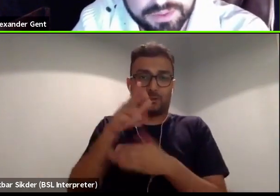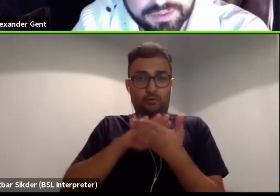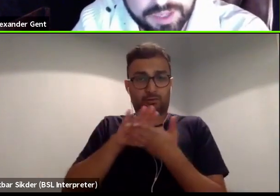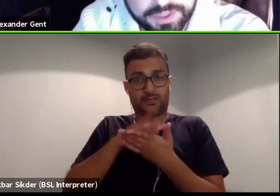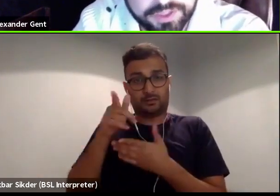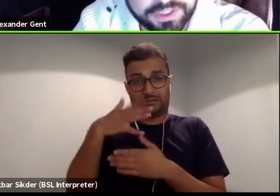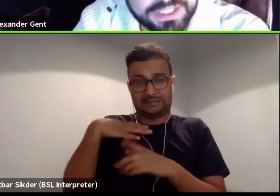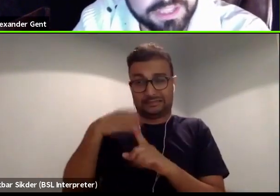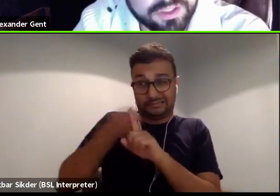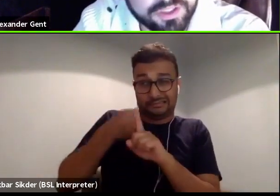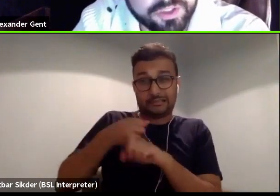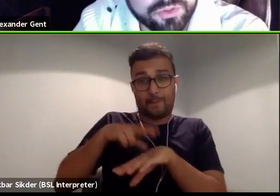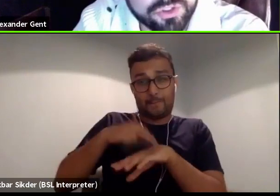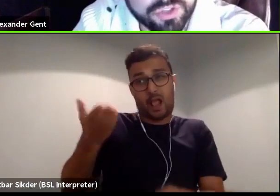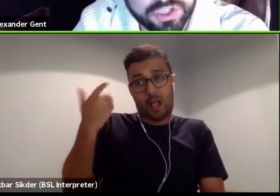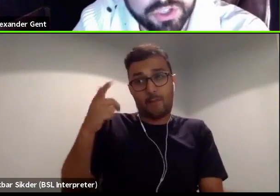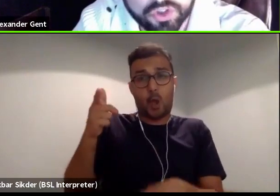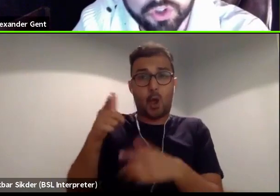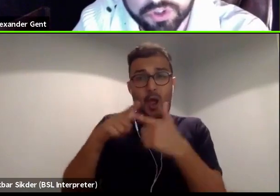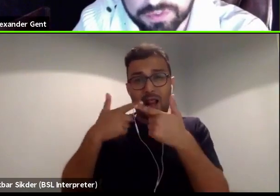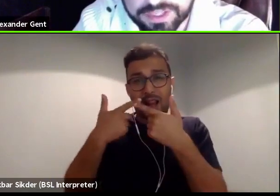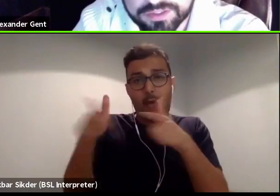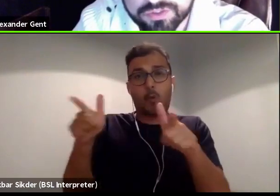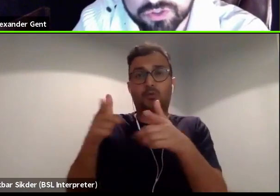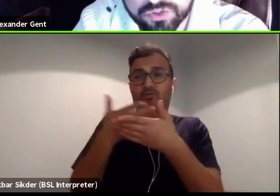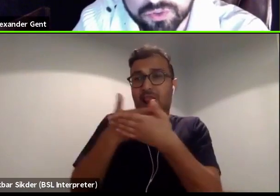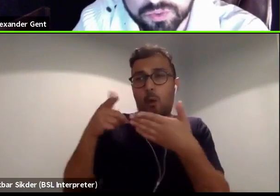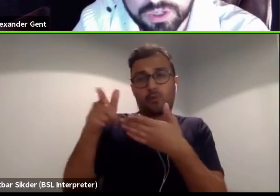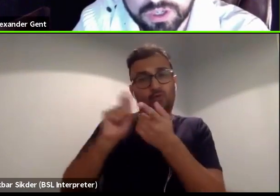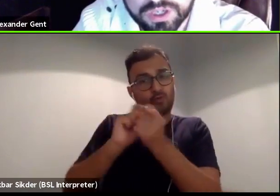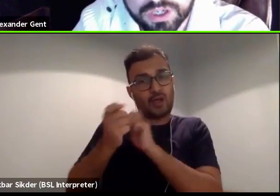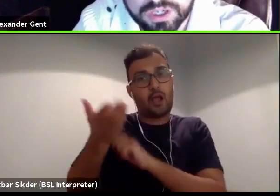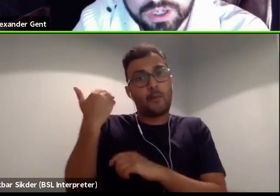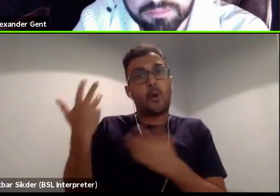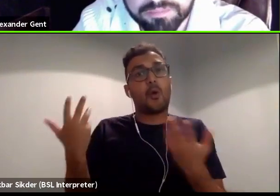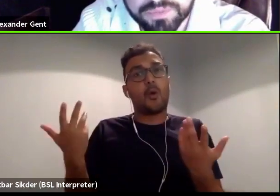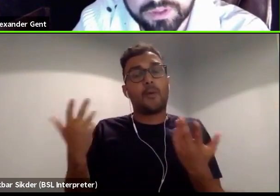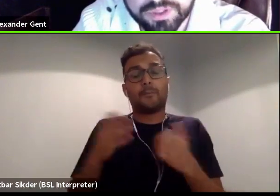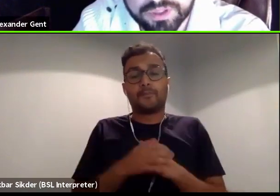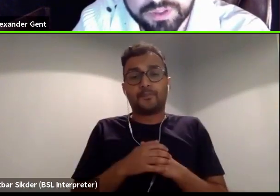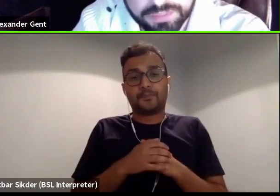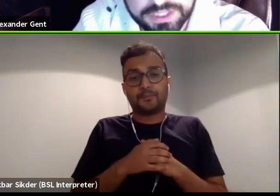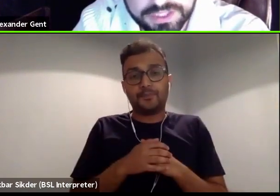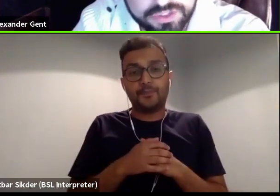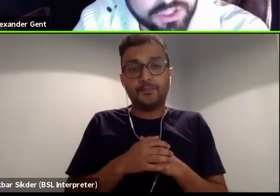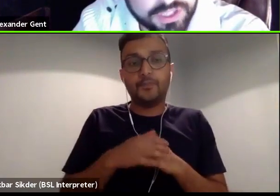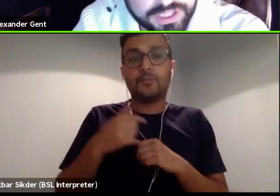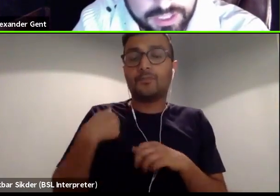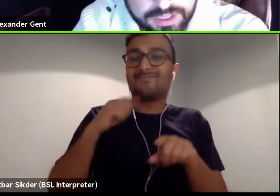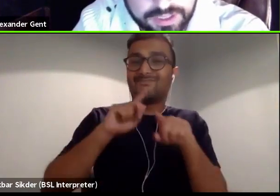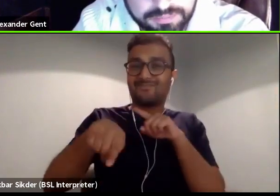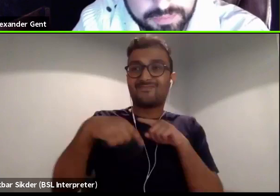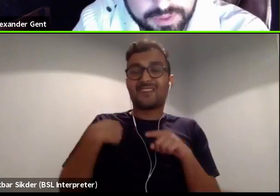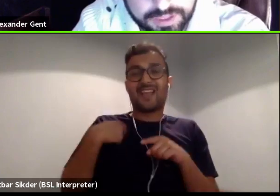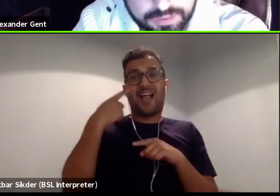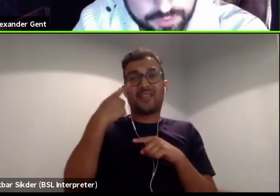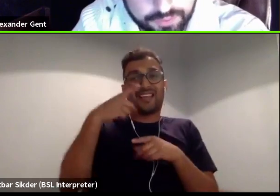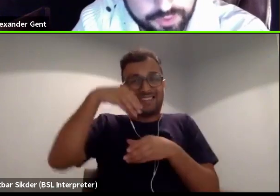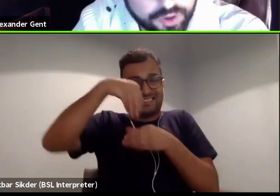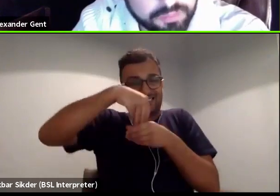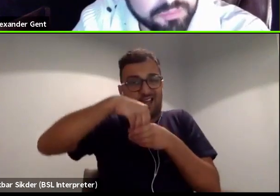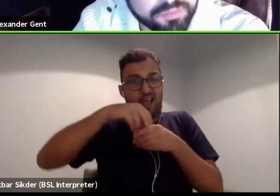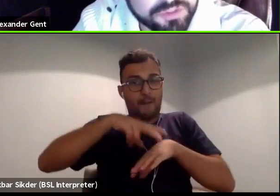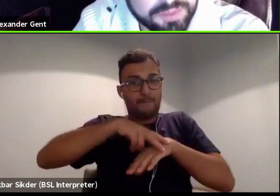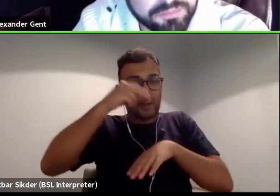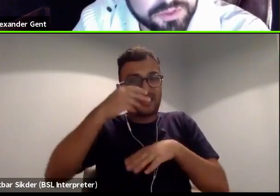I think, in my opinion, it's had a huge knock-on effect to the police internally